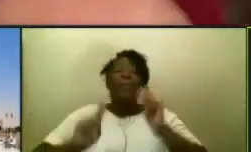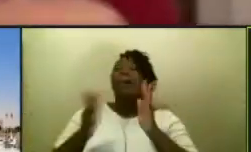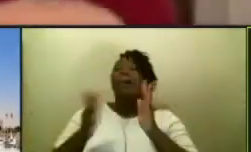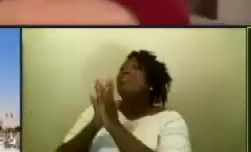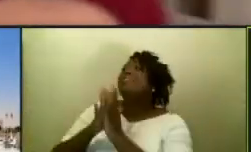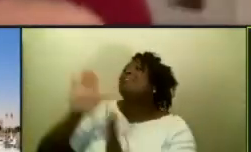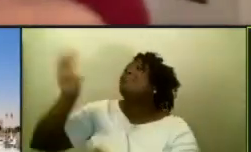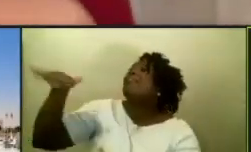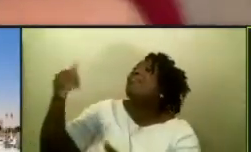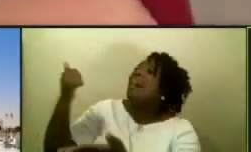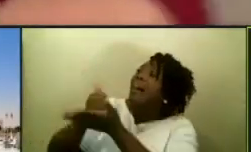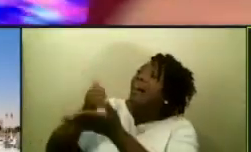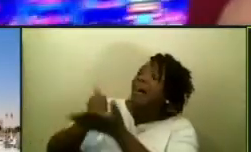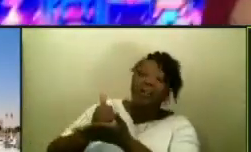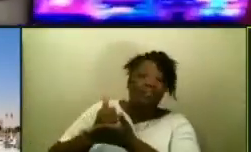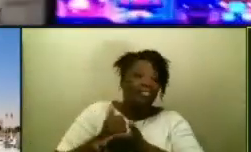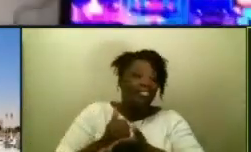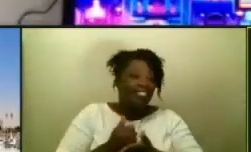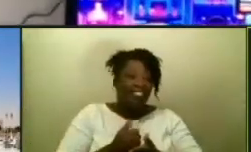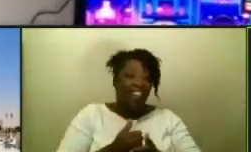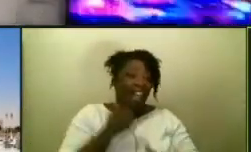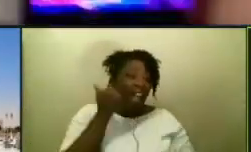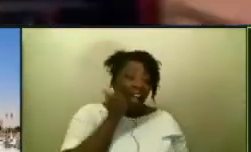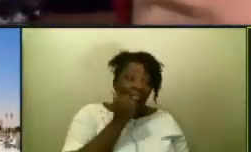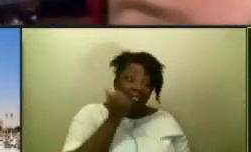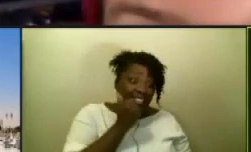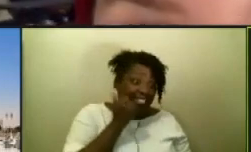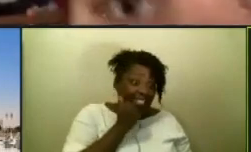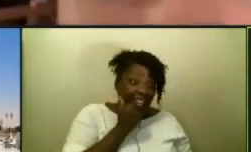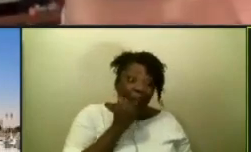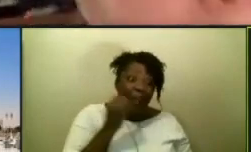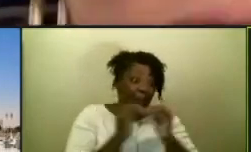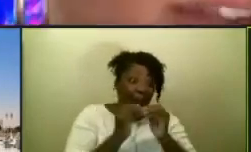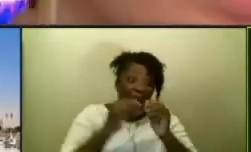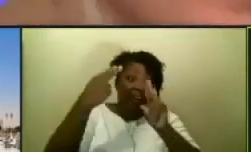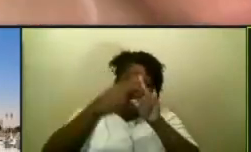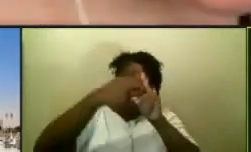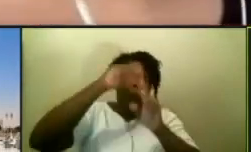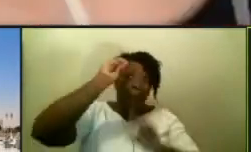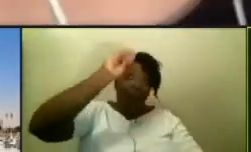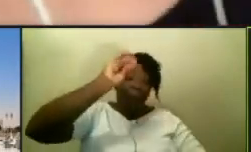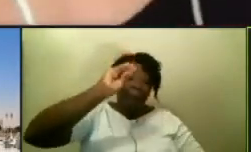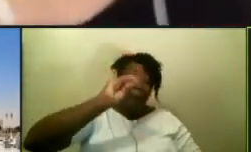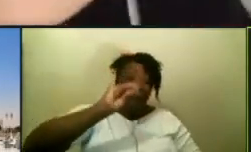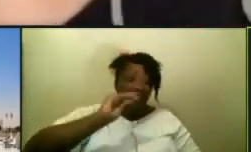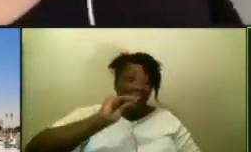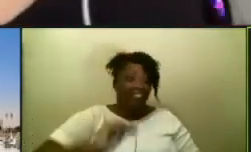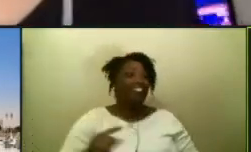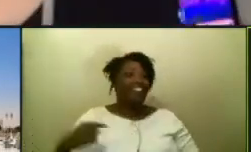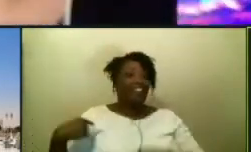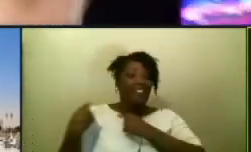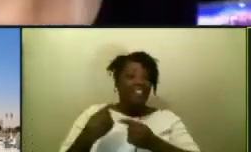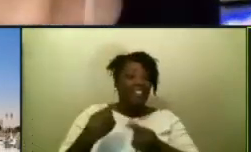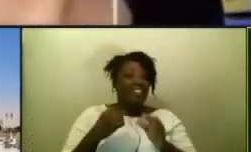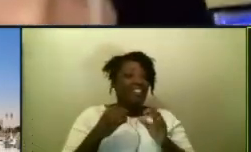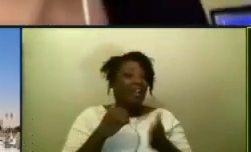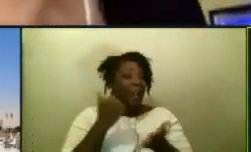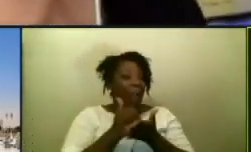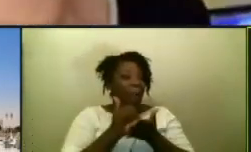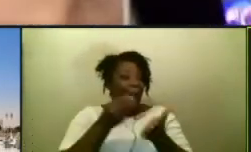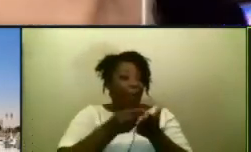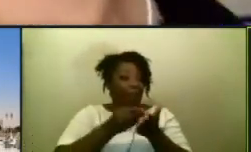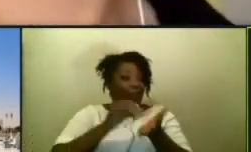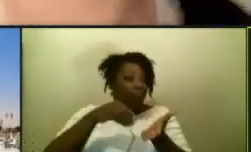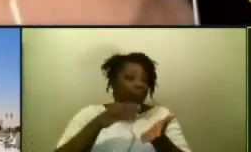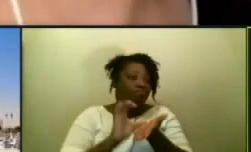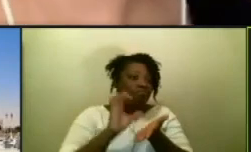us, and every day we put up another paper and we fill it up with more names. But we have been helping families with cash assistance. So we help with rent, we